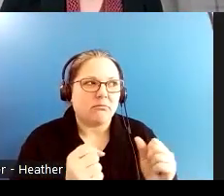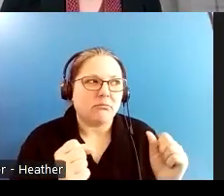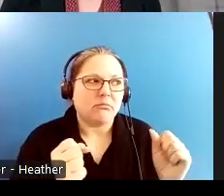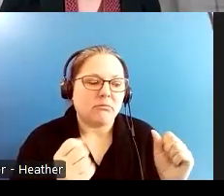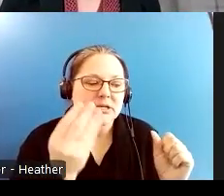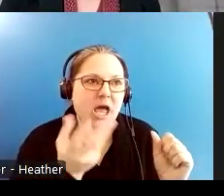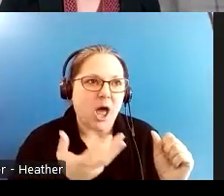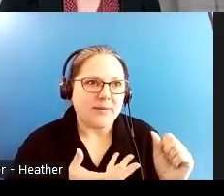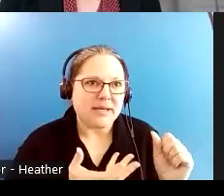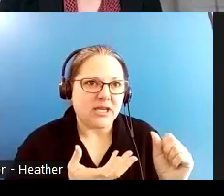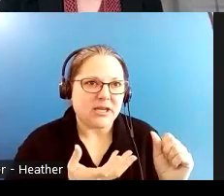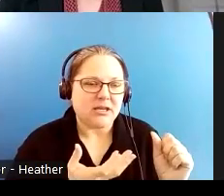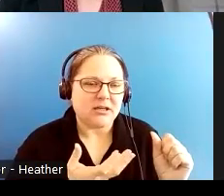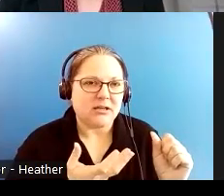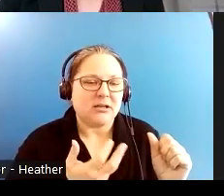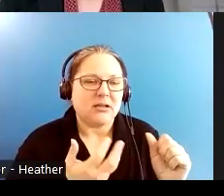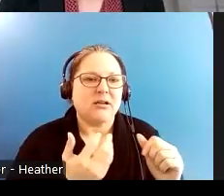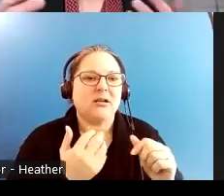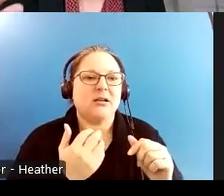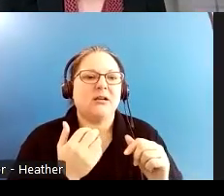and then